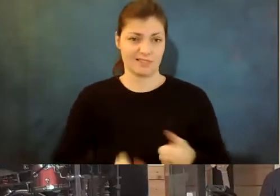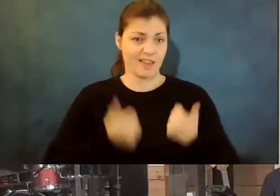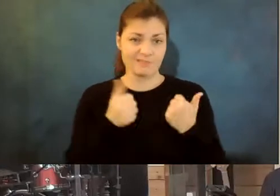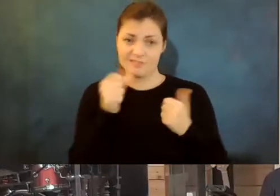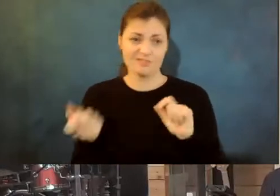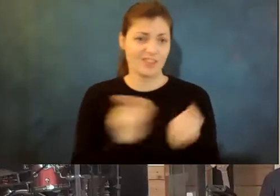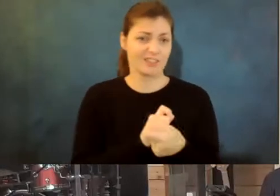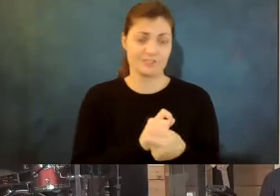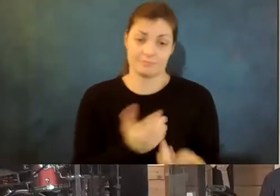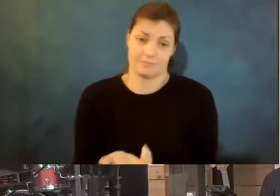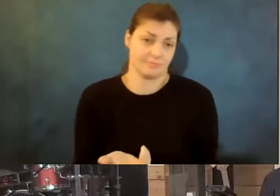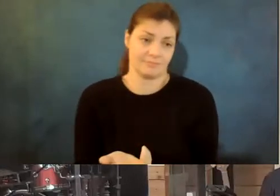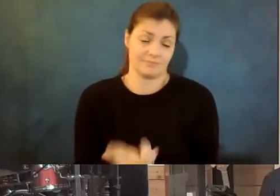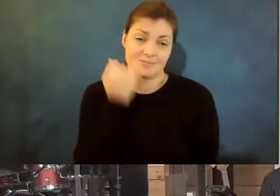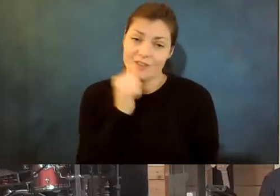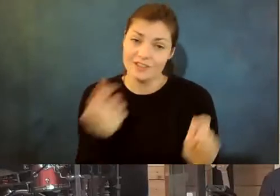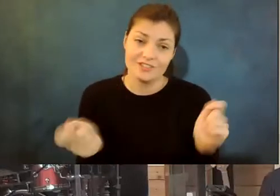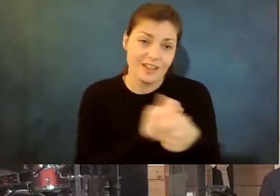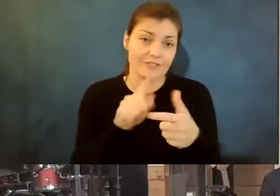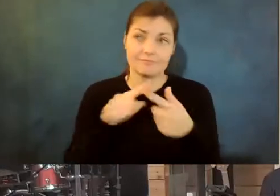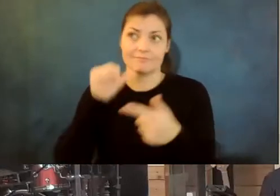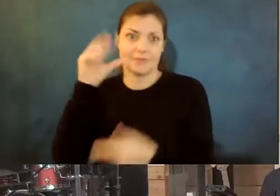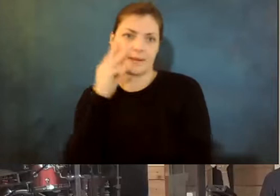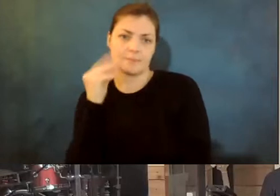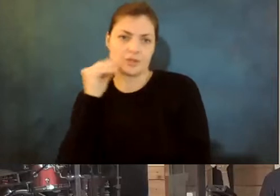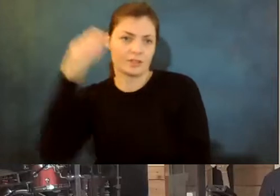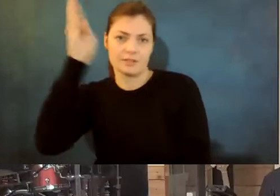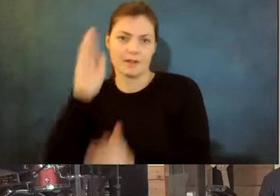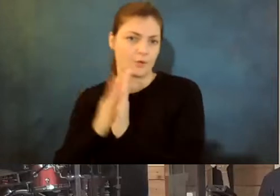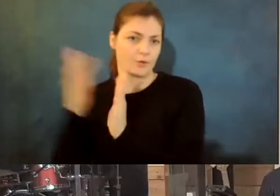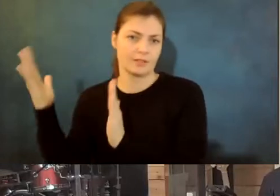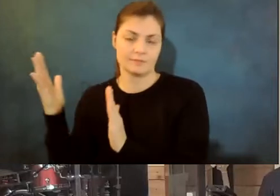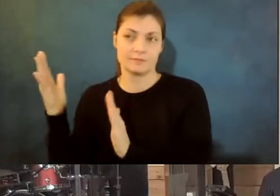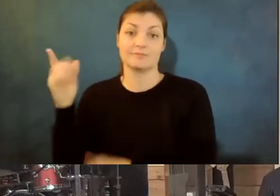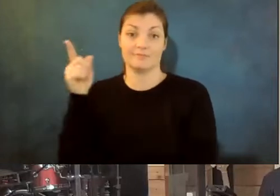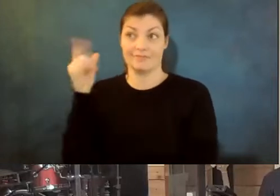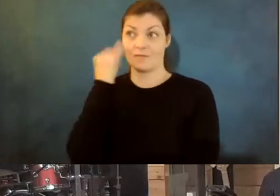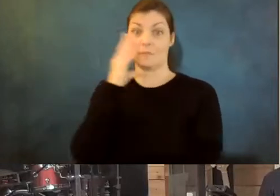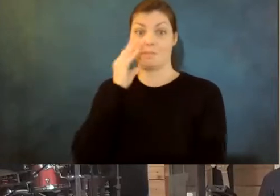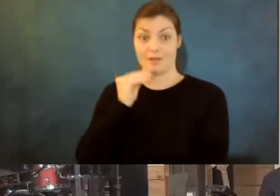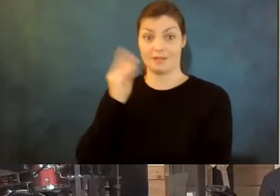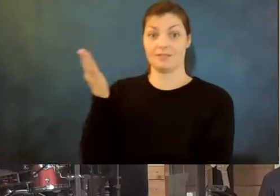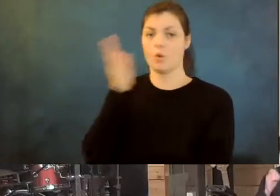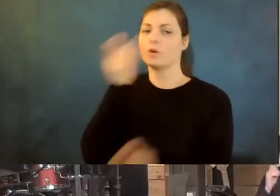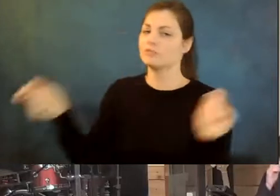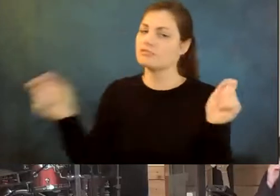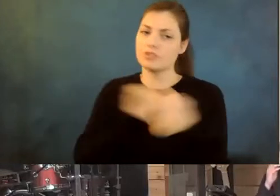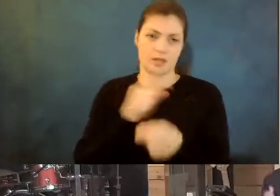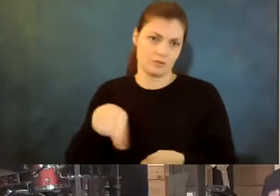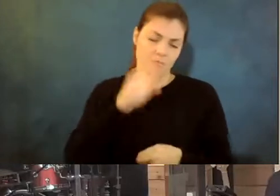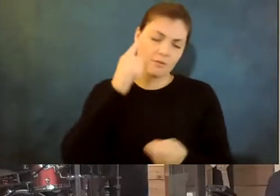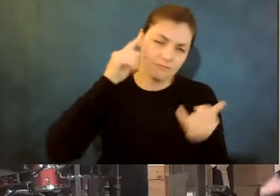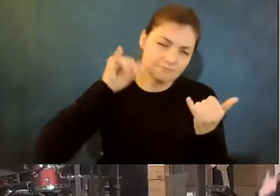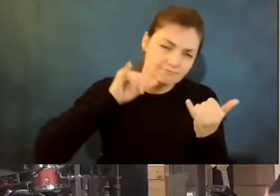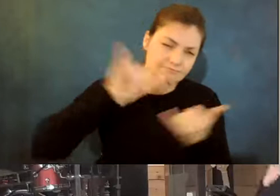Then you haven't really experienced the Shekinah power glory of God. Because it'll change you forever. Forever. And every